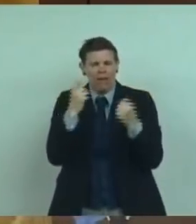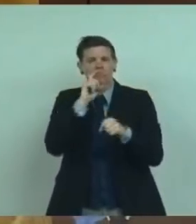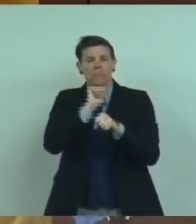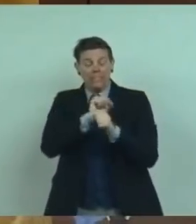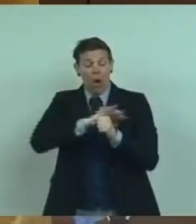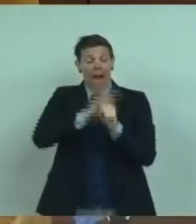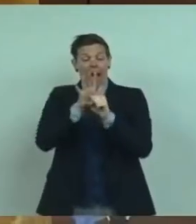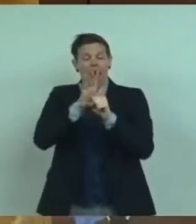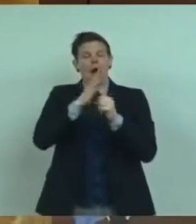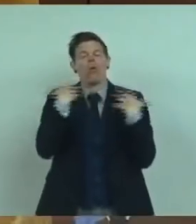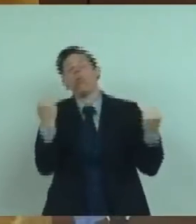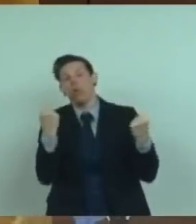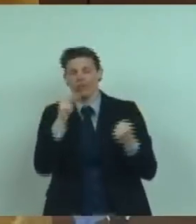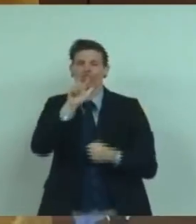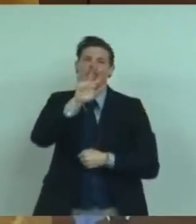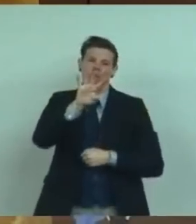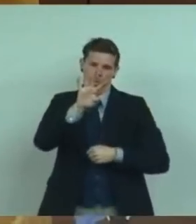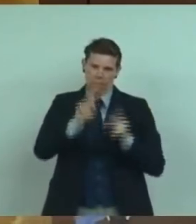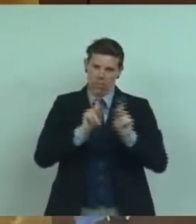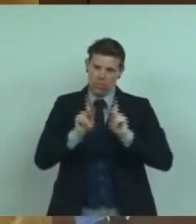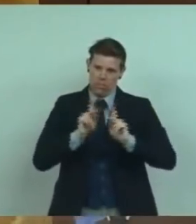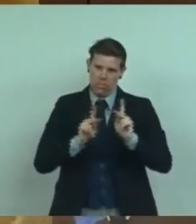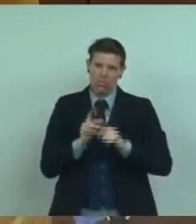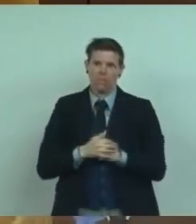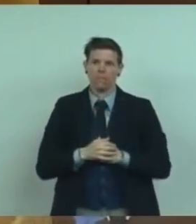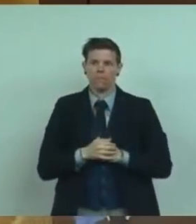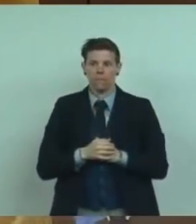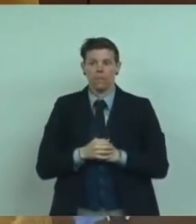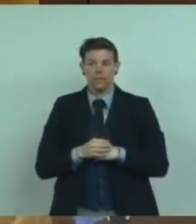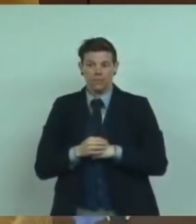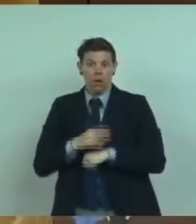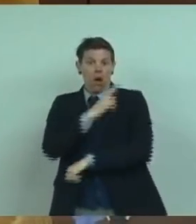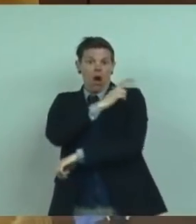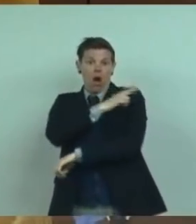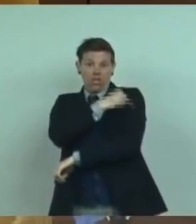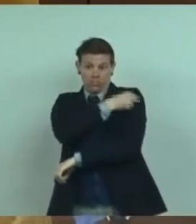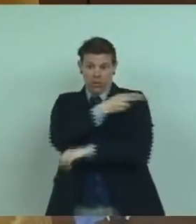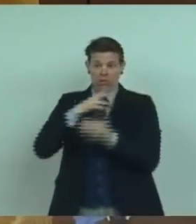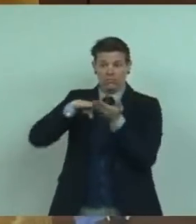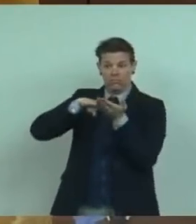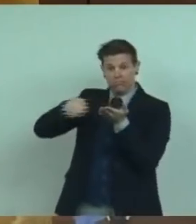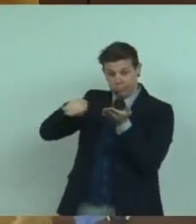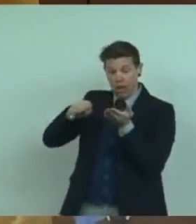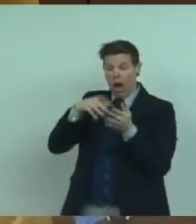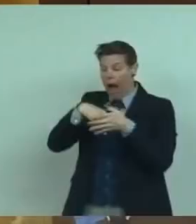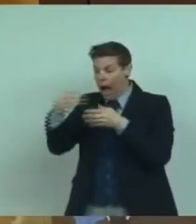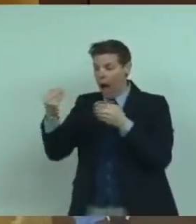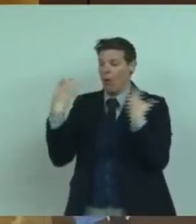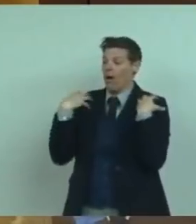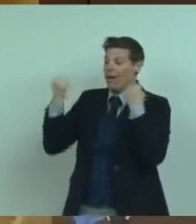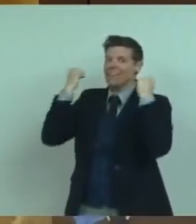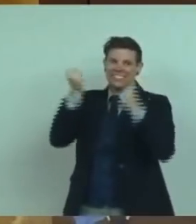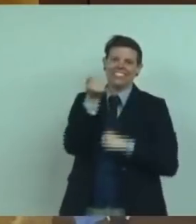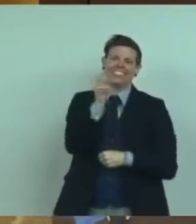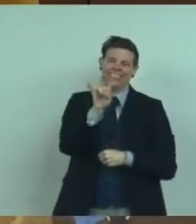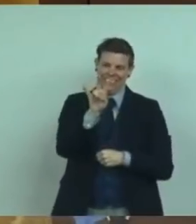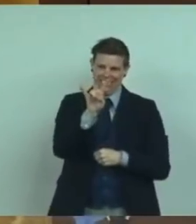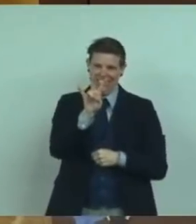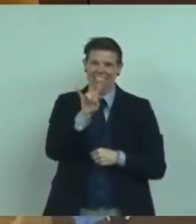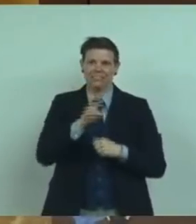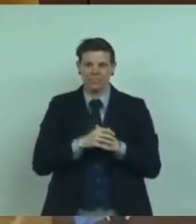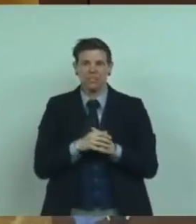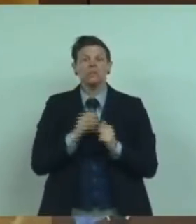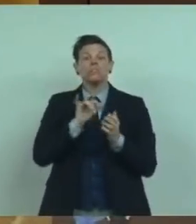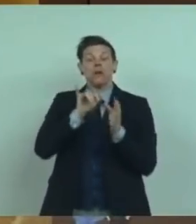17 people have been discharged from hospitals and are continuing their recovery journey at home. With